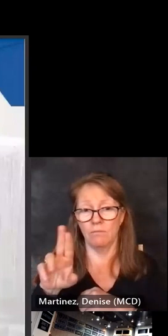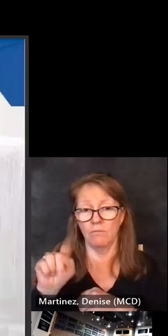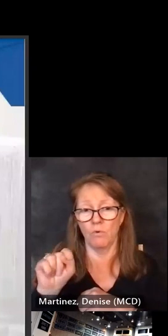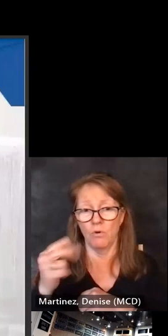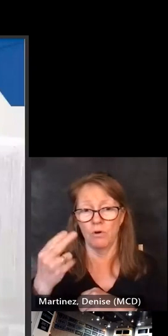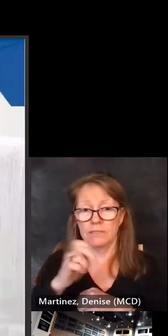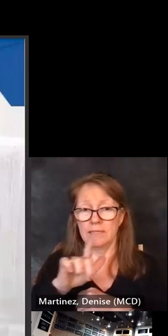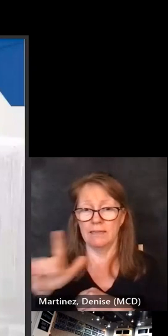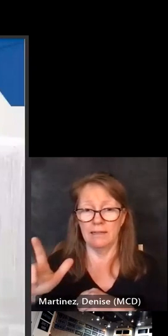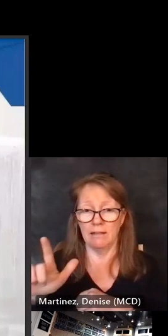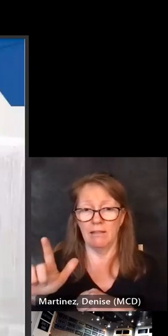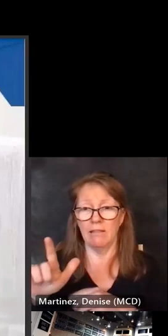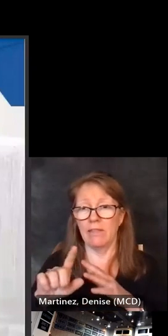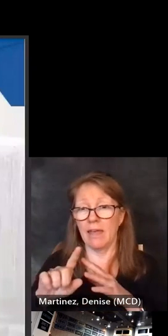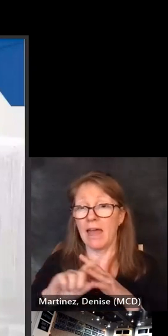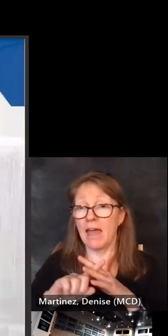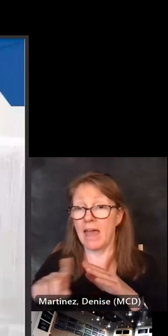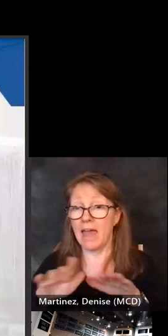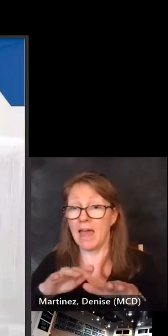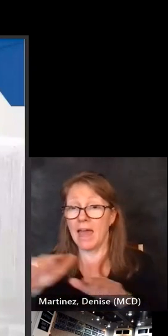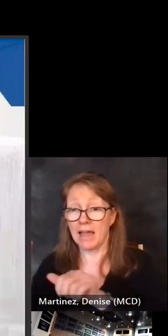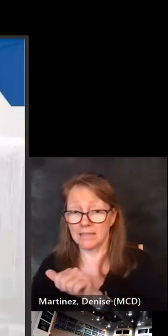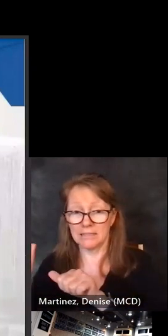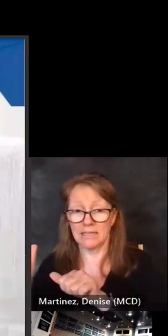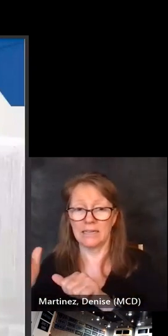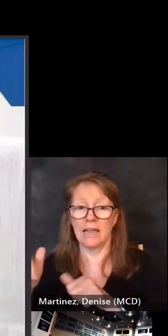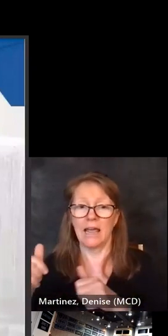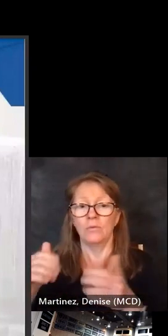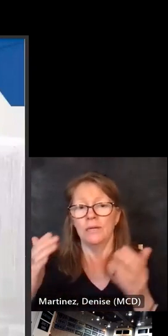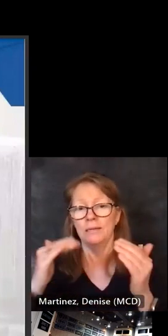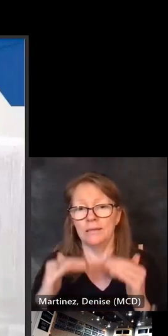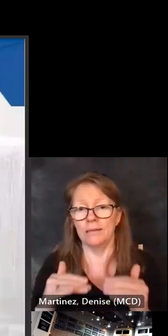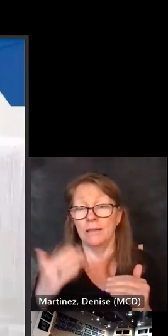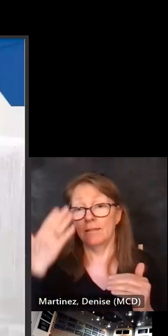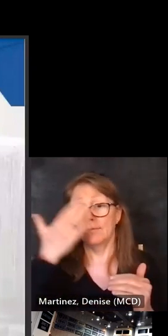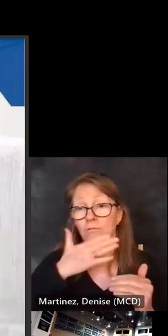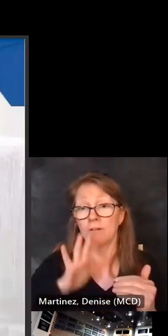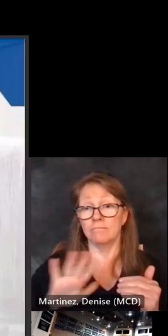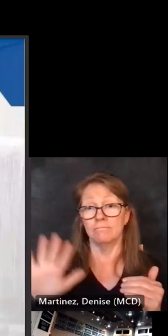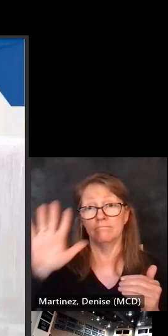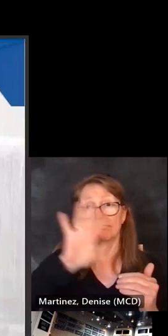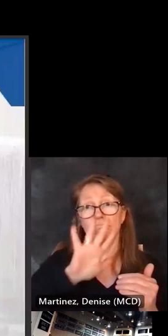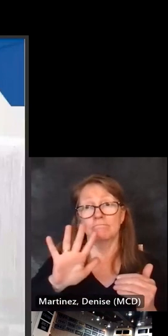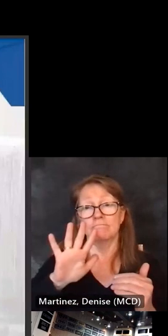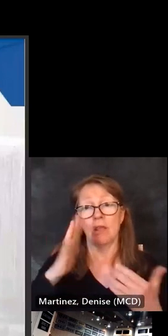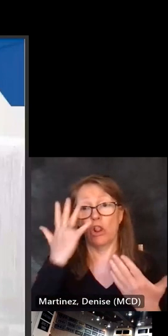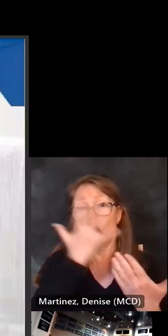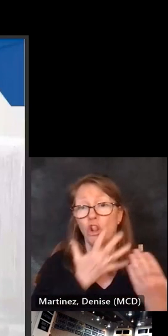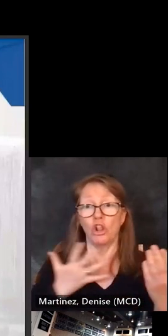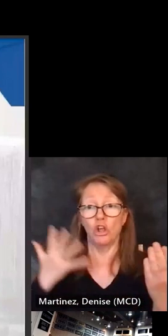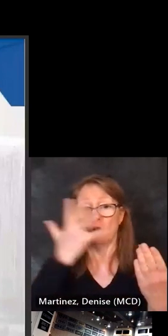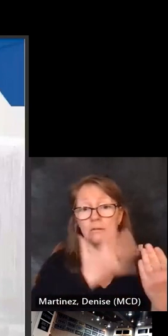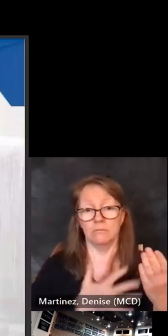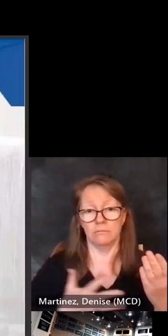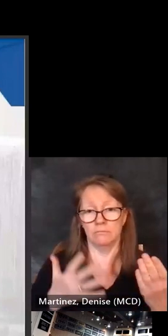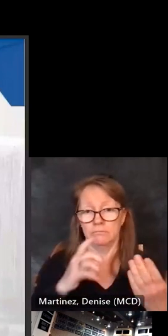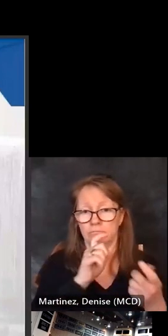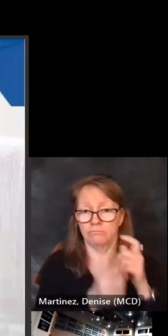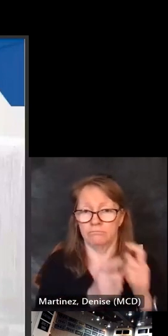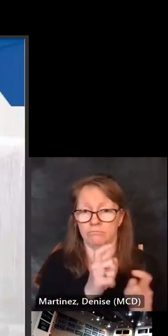the design of the building. And we're still working. This is, you know, 15% preliminary